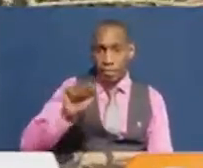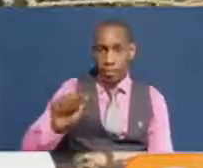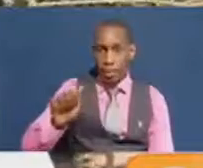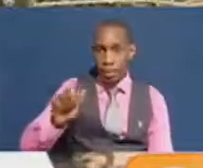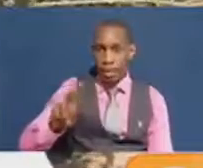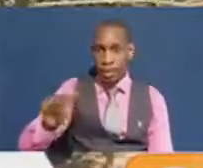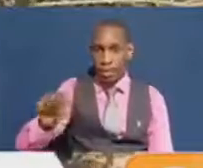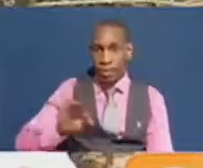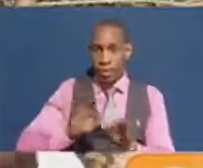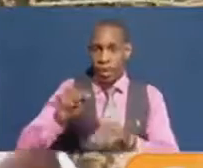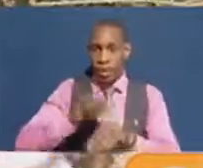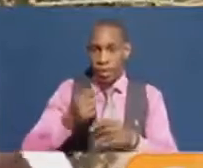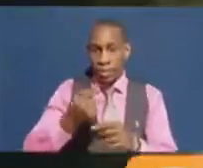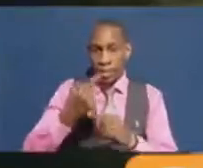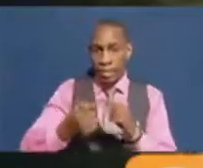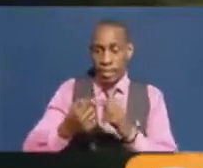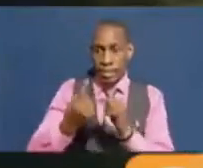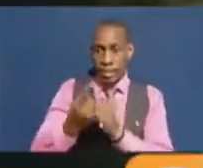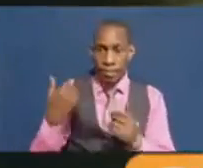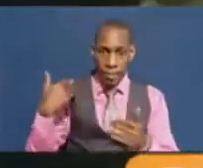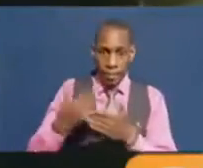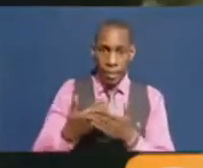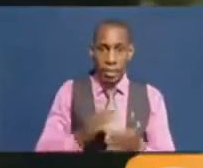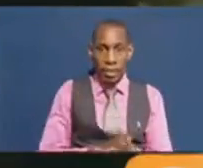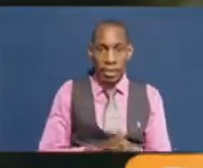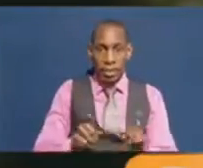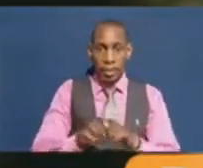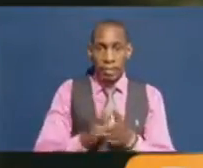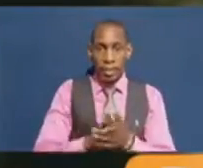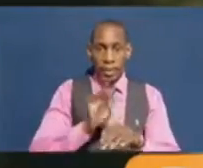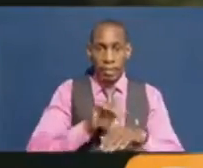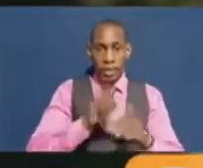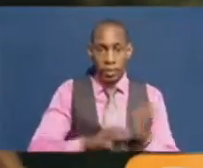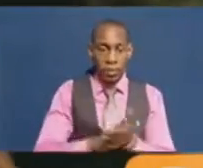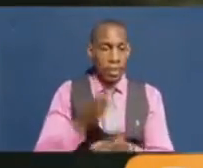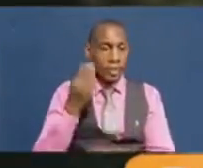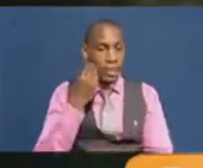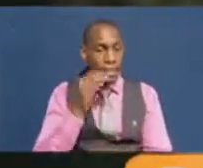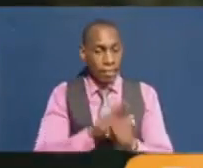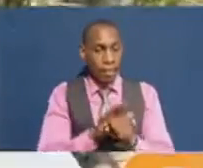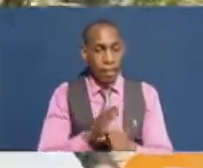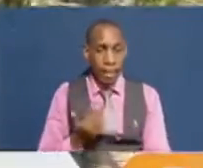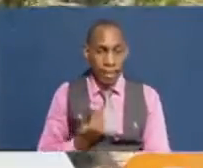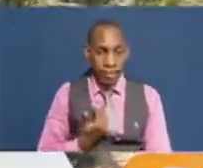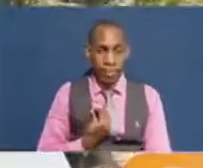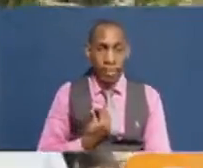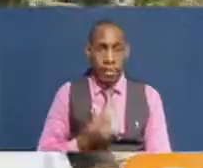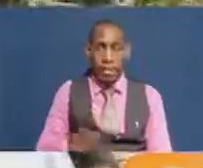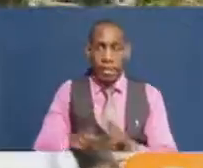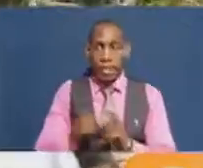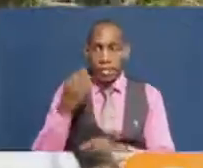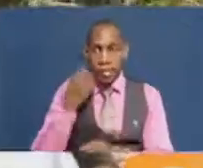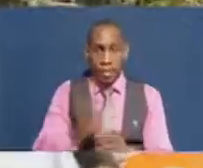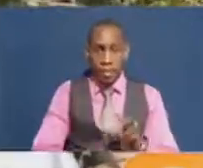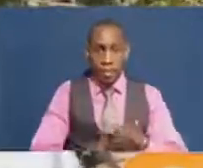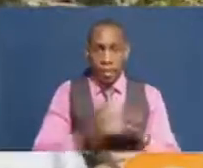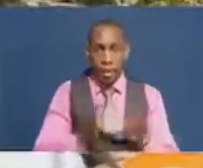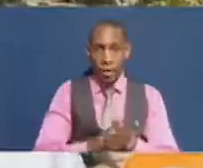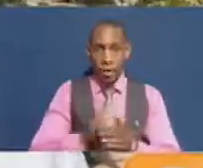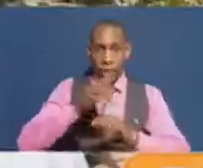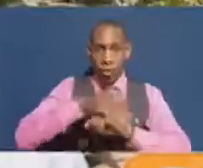kwa muda sasa wa miaka 11. Mabaya yake ni ya kwamba imekuwa na magonjwa. Na huo magonjwa imetoka kwa